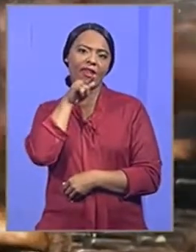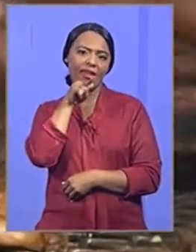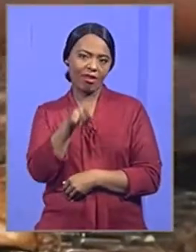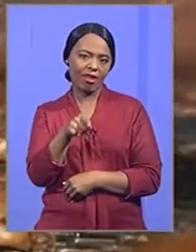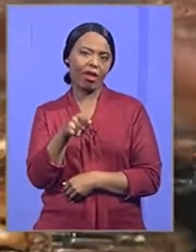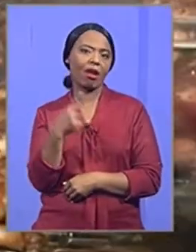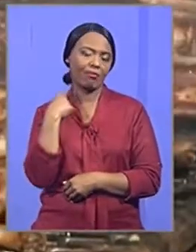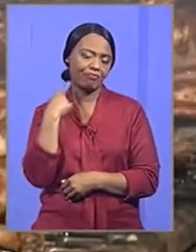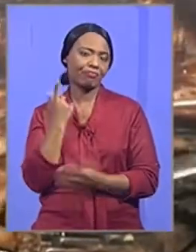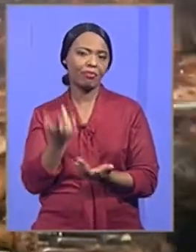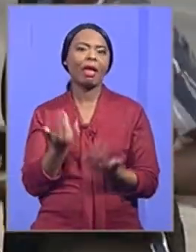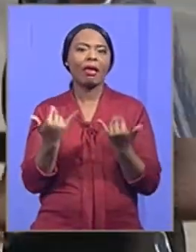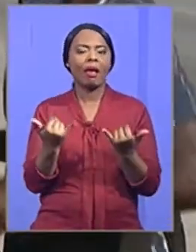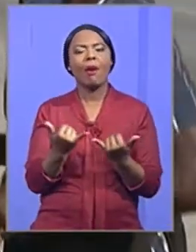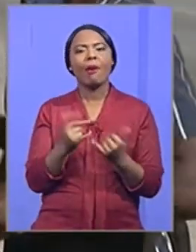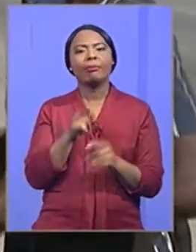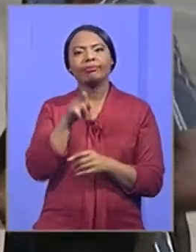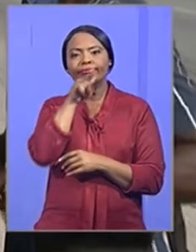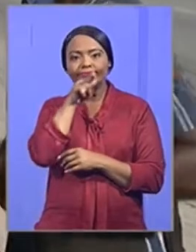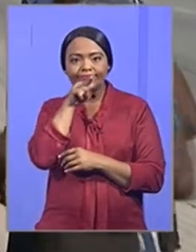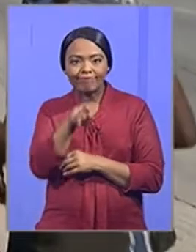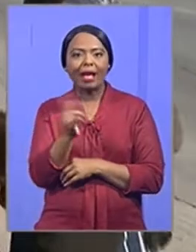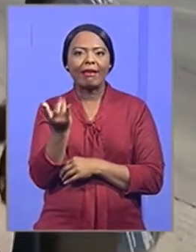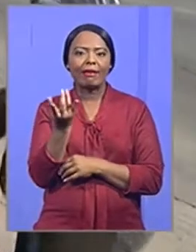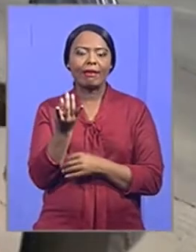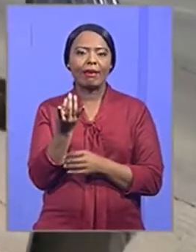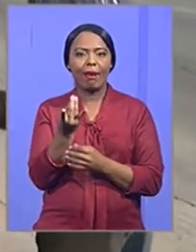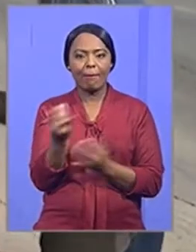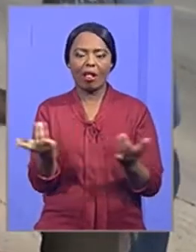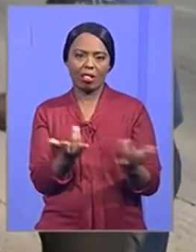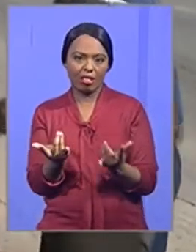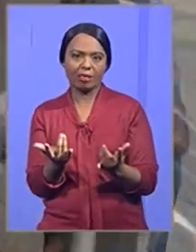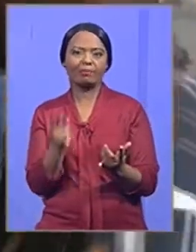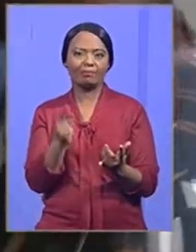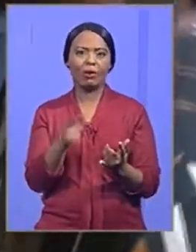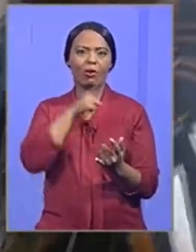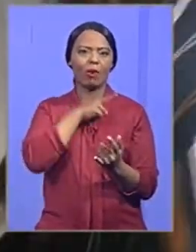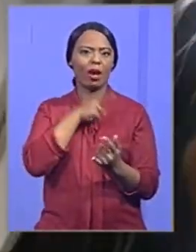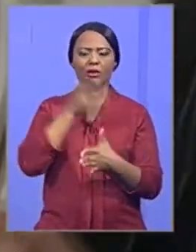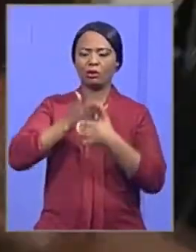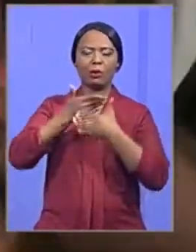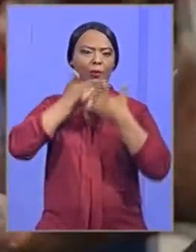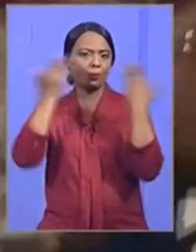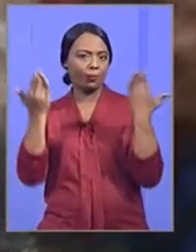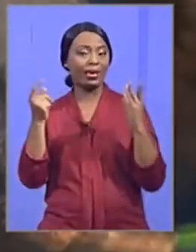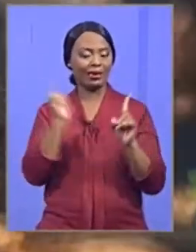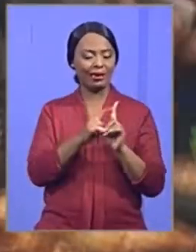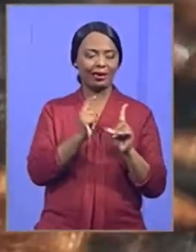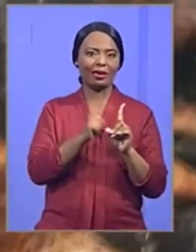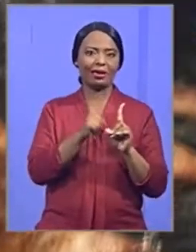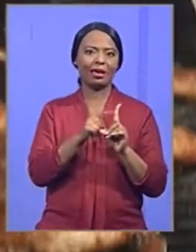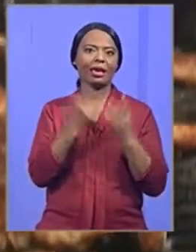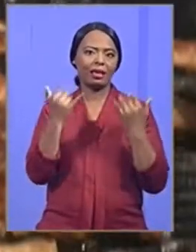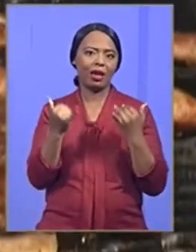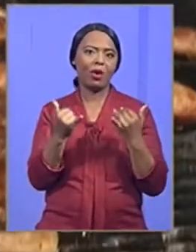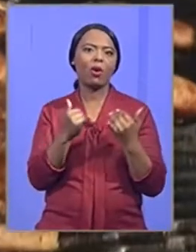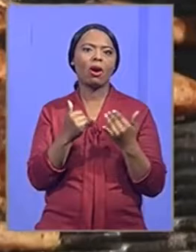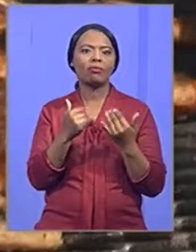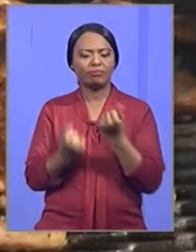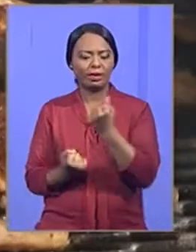iponela letseno ka ntlha ya fa a sa dire. Siwela fela jaaka batho ba le bantsi fano ke ene fela yo tlamelang ba lelapa la